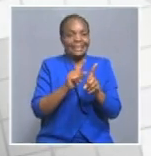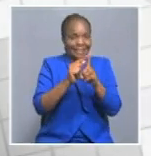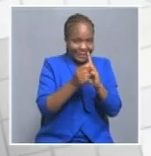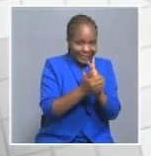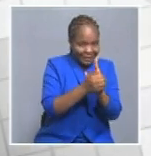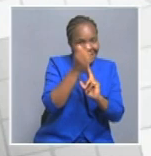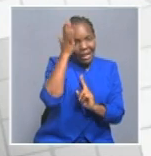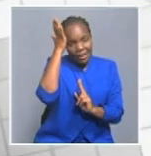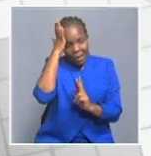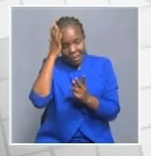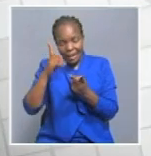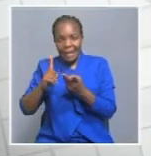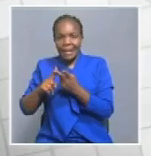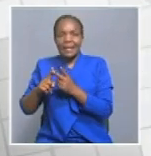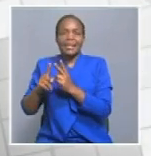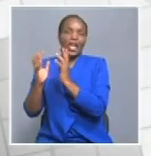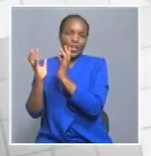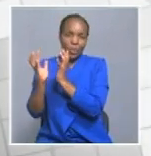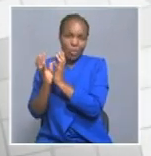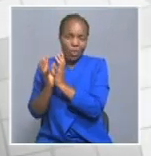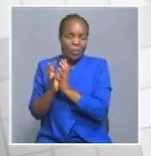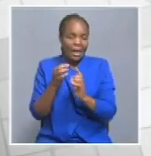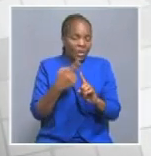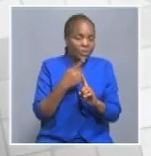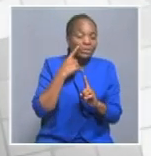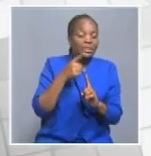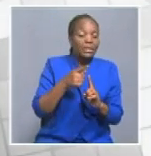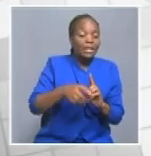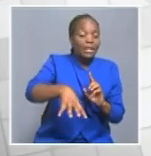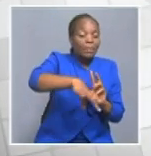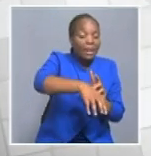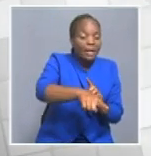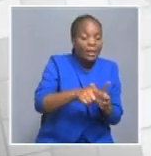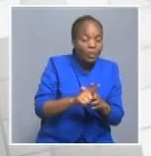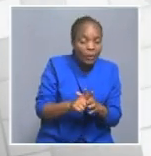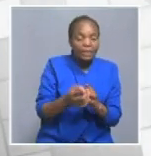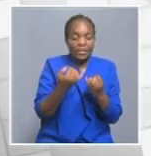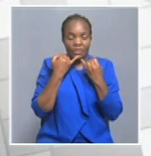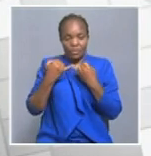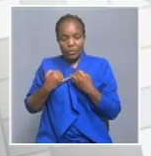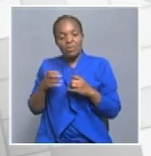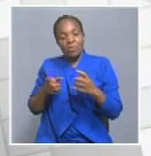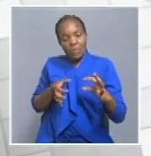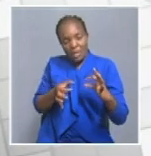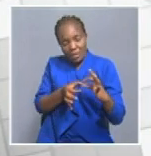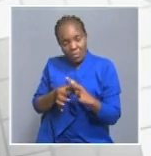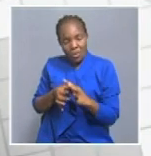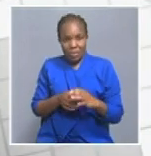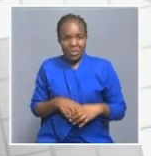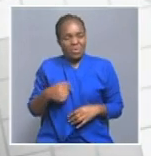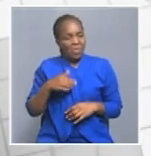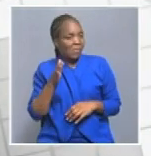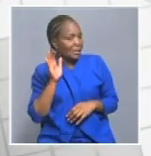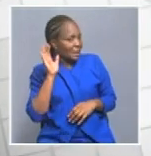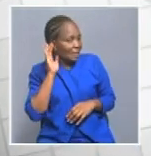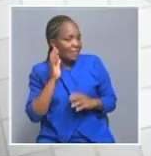authorities, to actually tell us what is happening there in these areas. We've always said that we don't want to hear